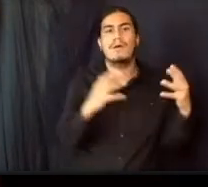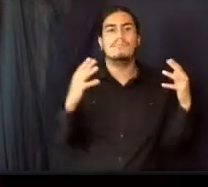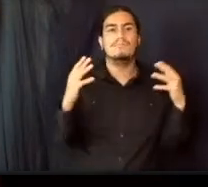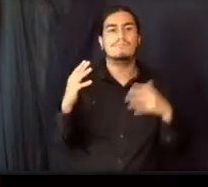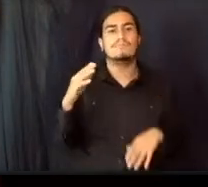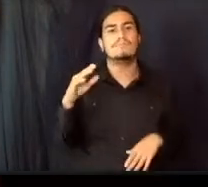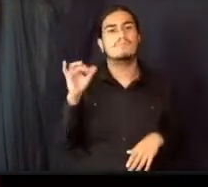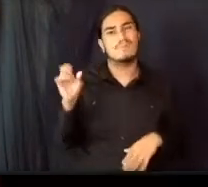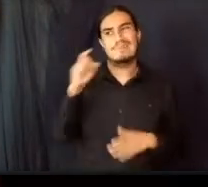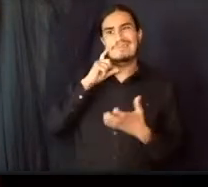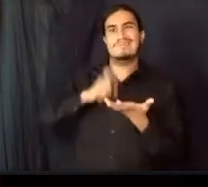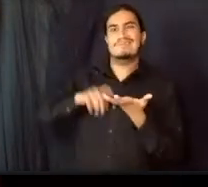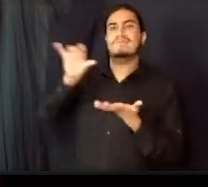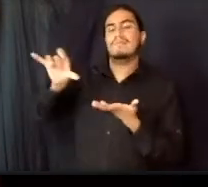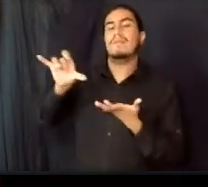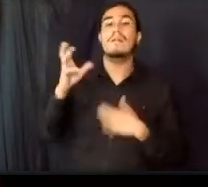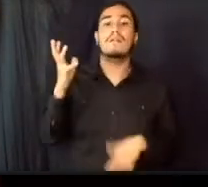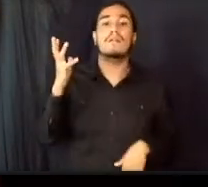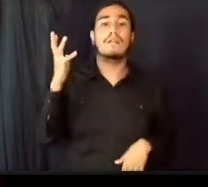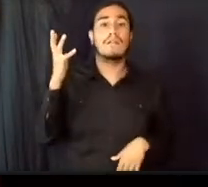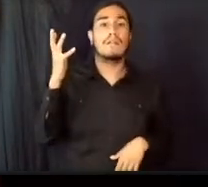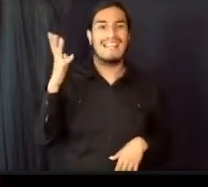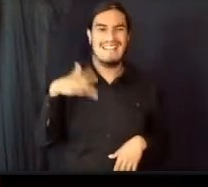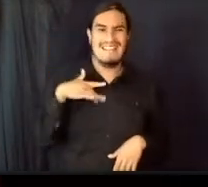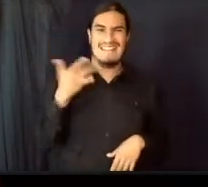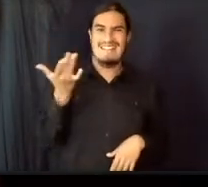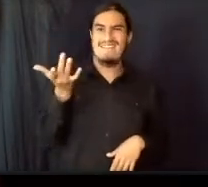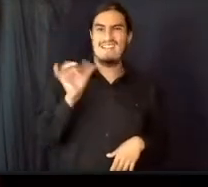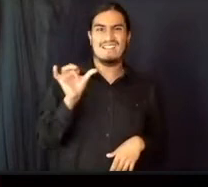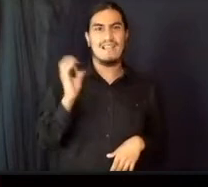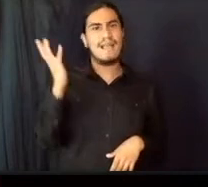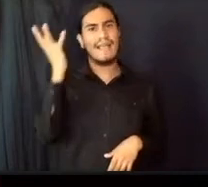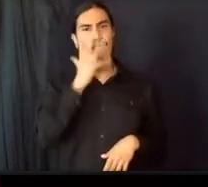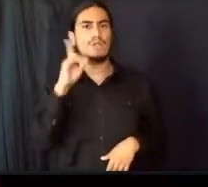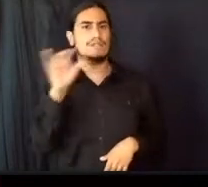us, looks and feels like.